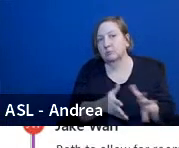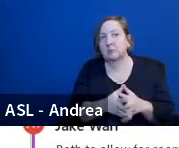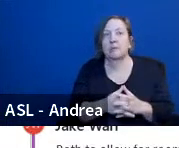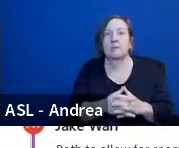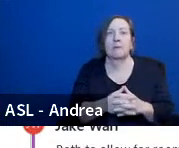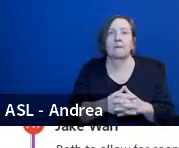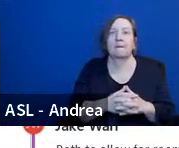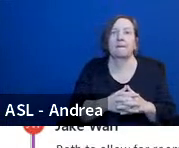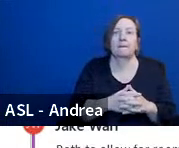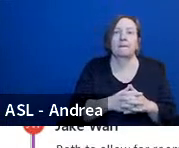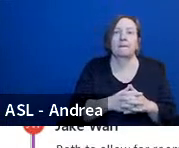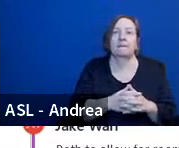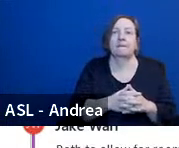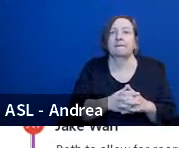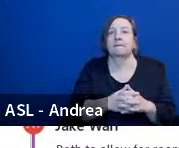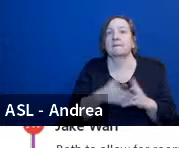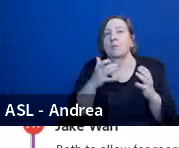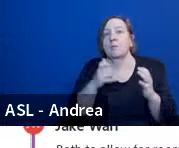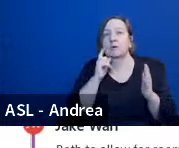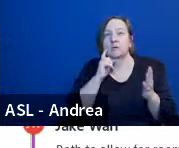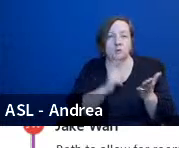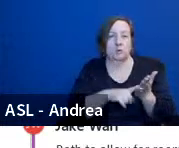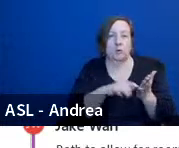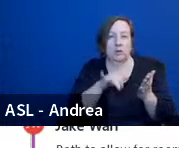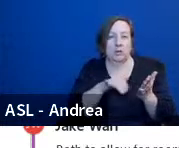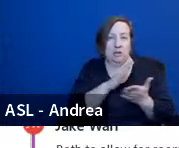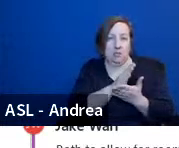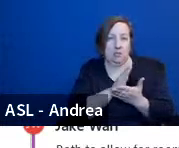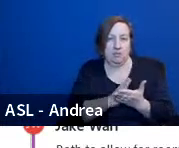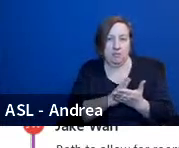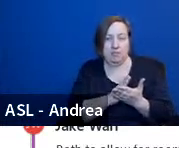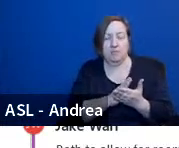So just wanted to flag that, see if there are